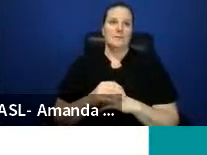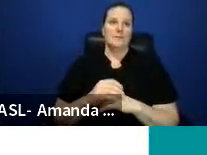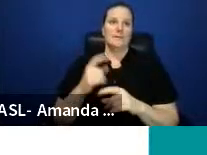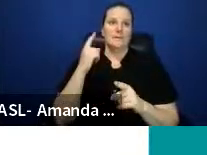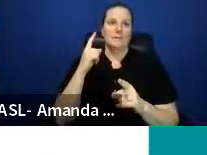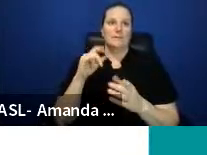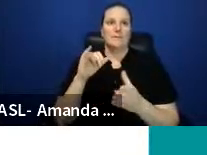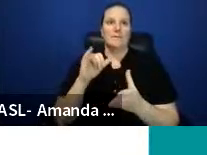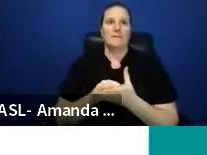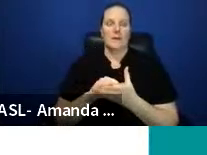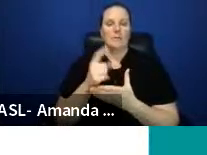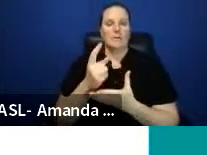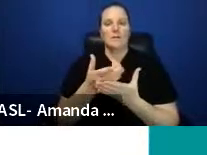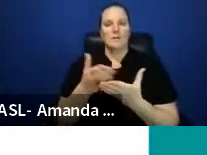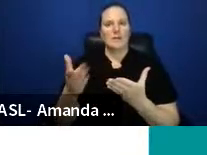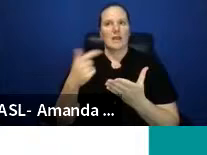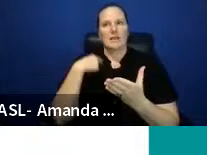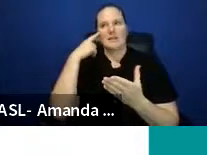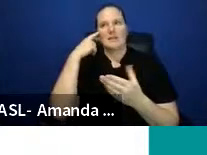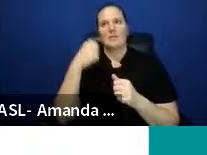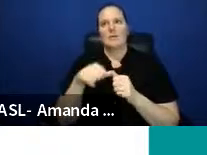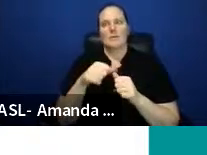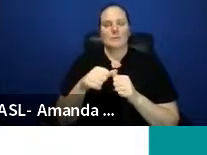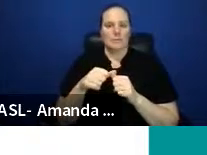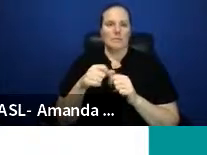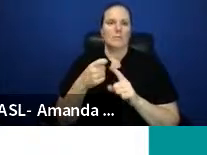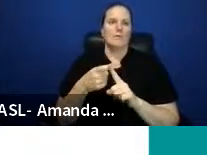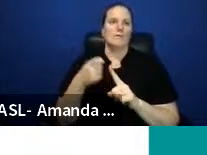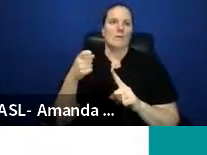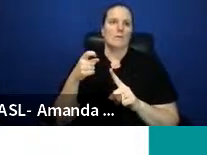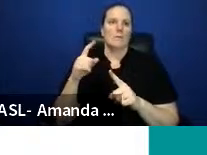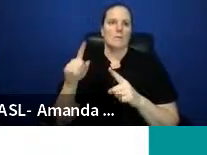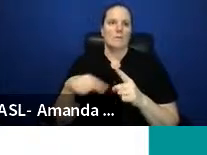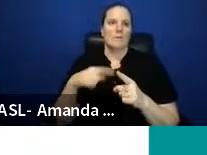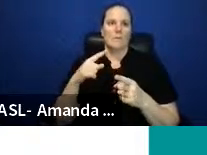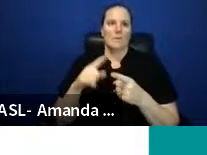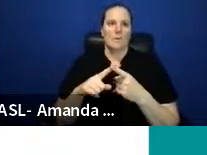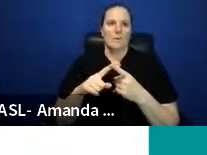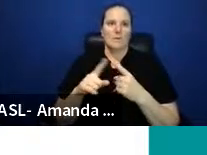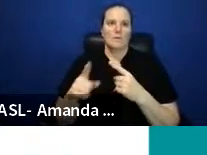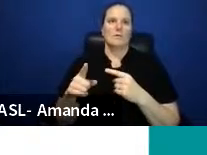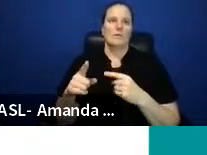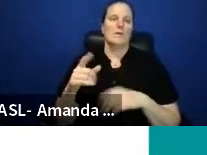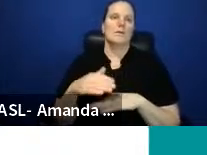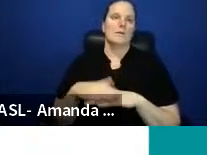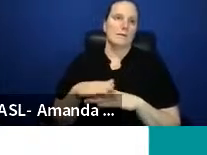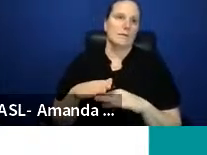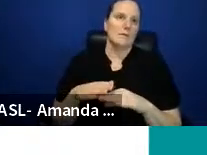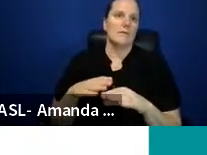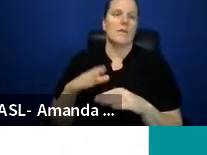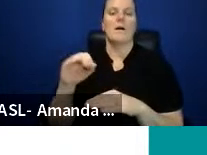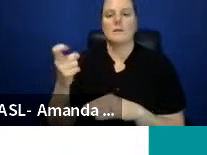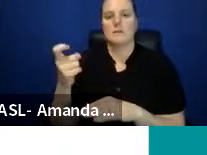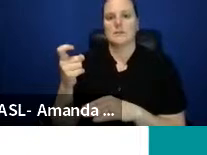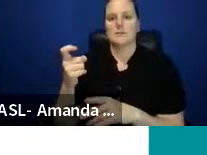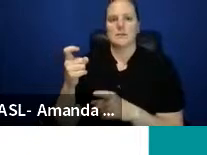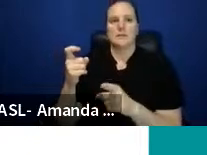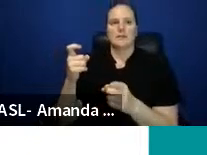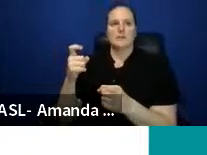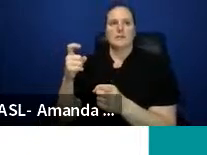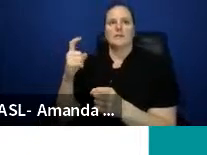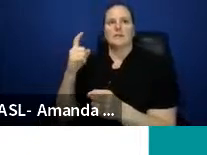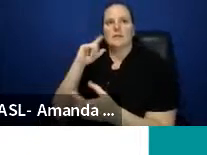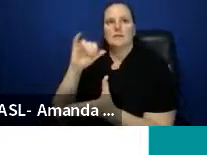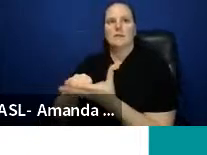One of the things I think I recall from when we heard the presentations on the aux lanes, and